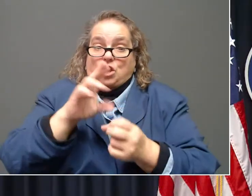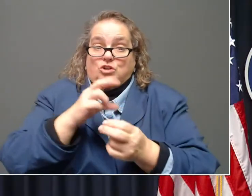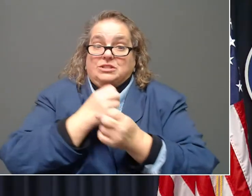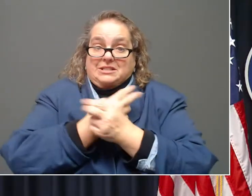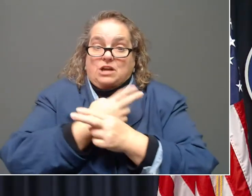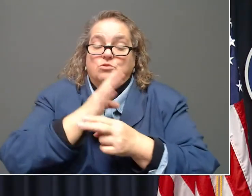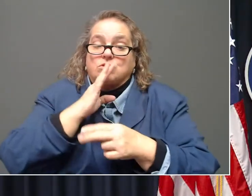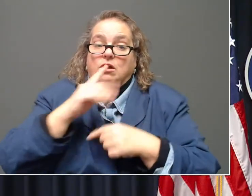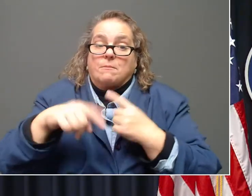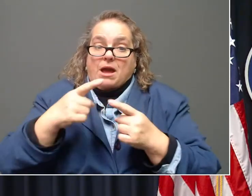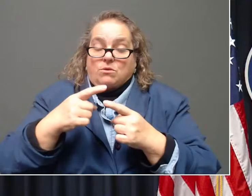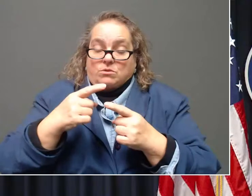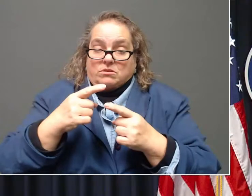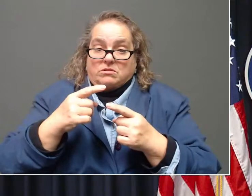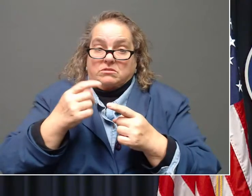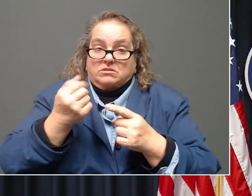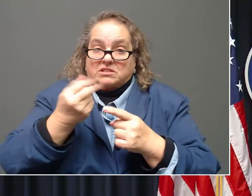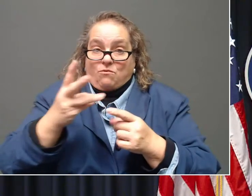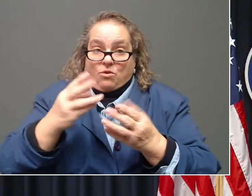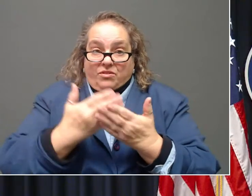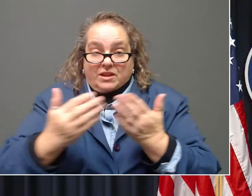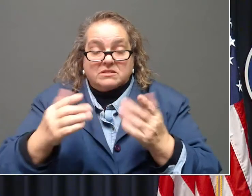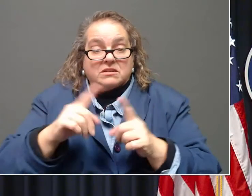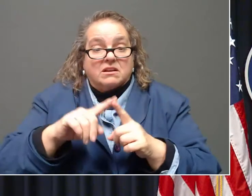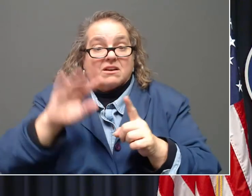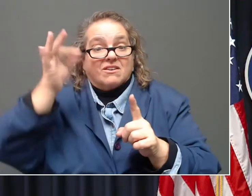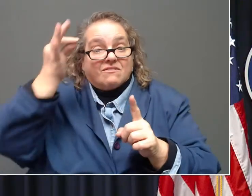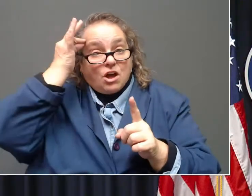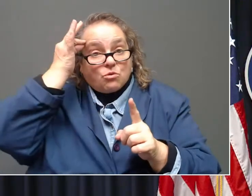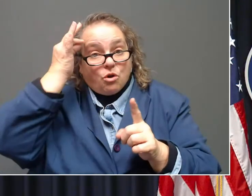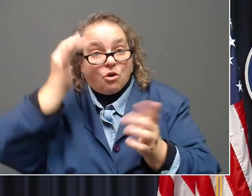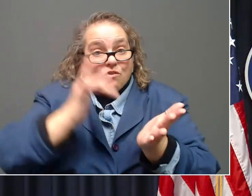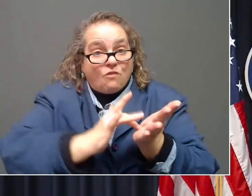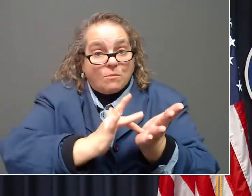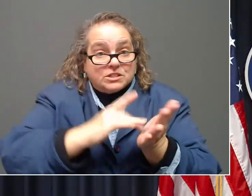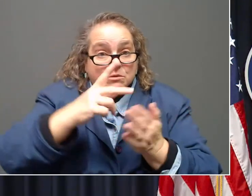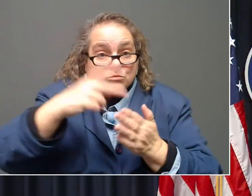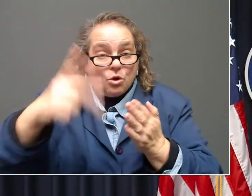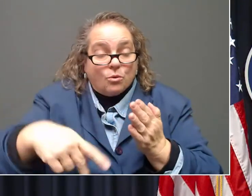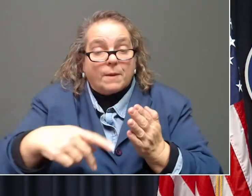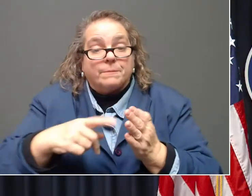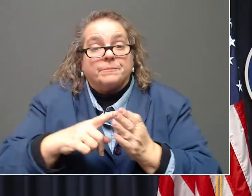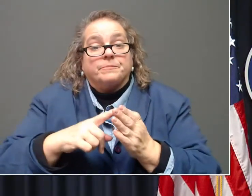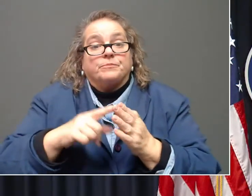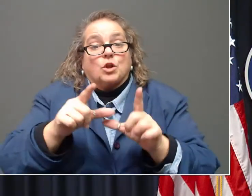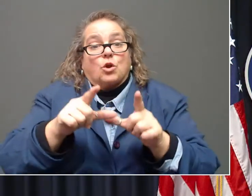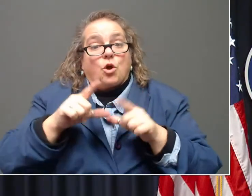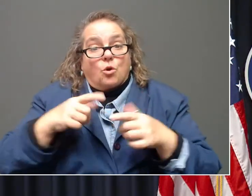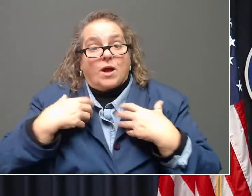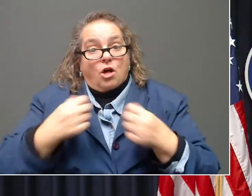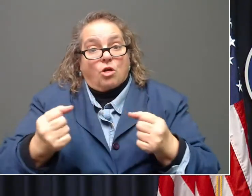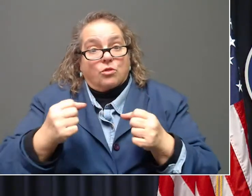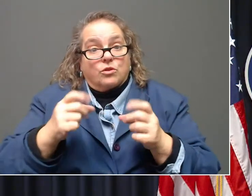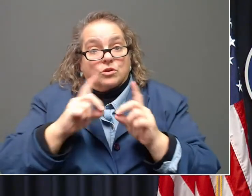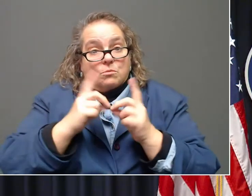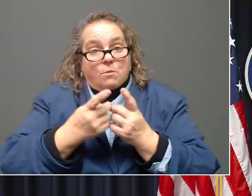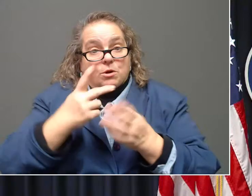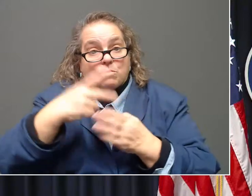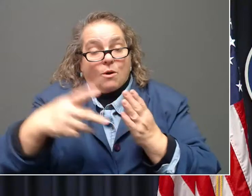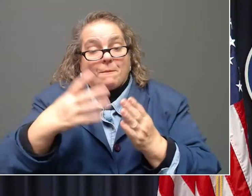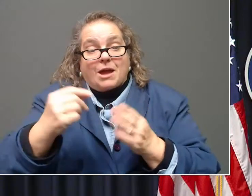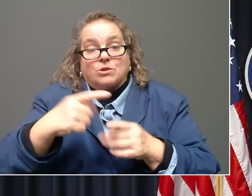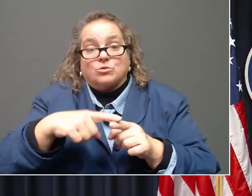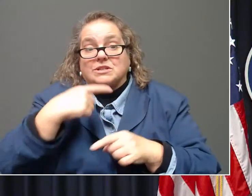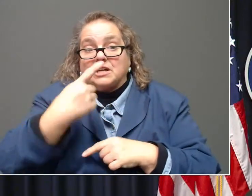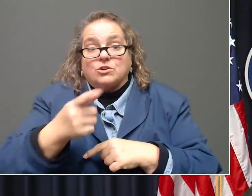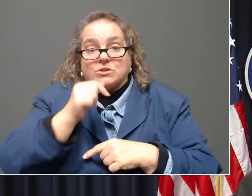as well. We're going to work to compile all those numbers. They're not all reported directly to us so that we can try to give you the most accurate picture